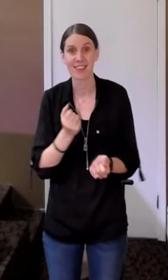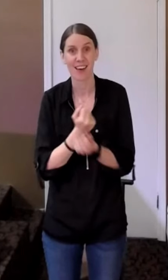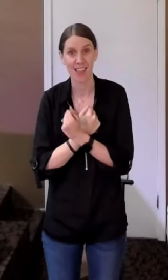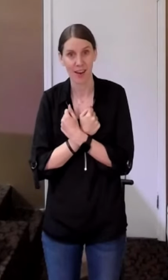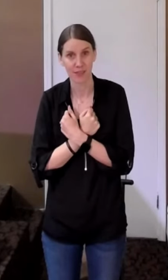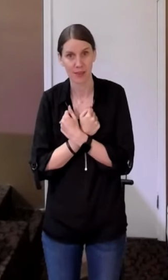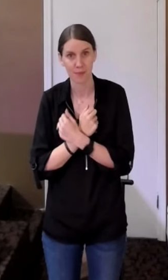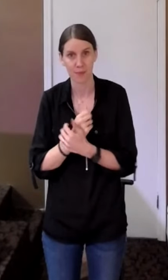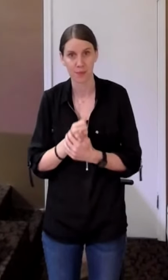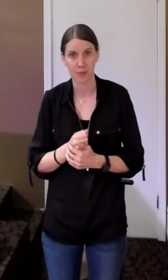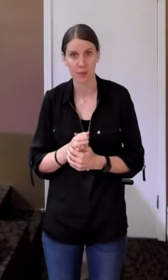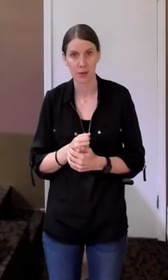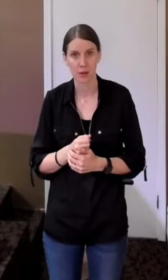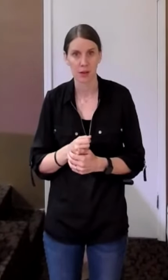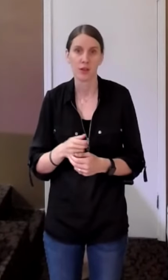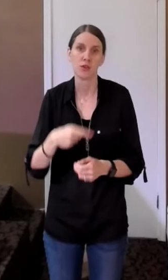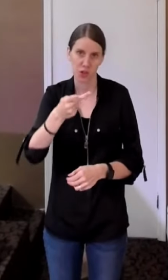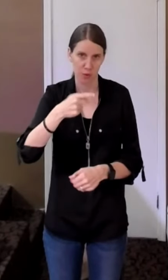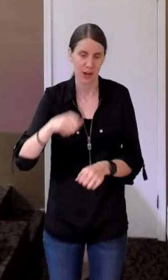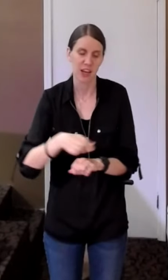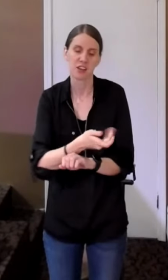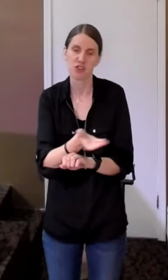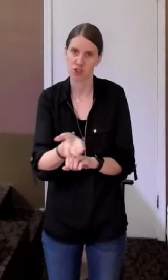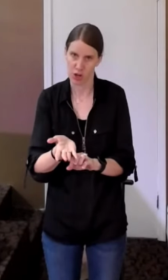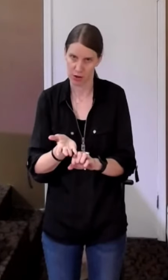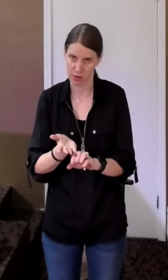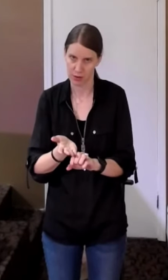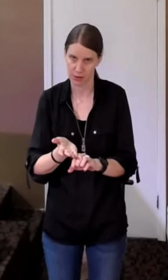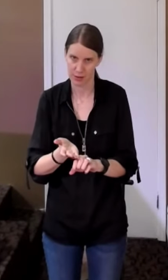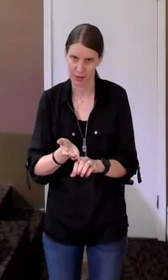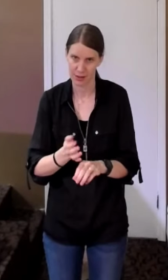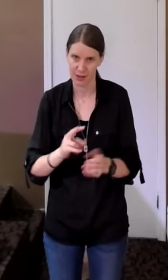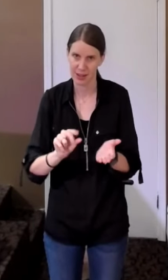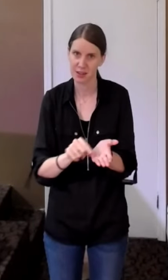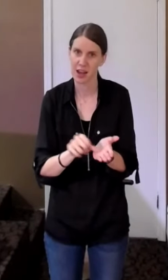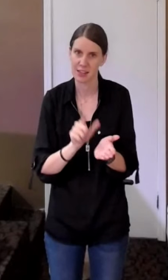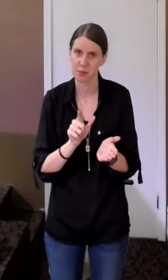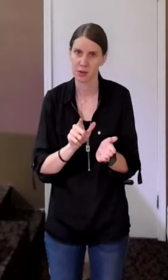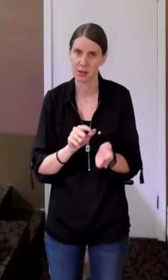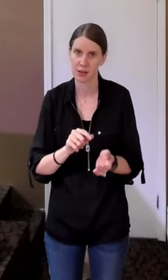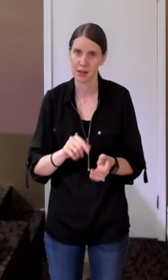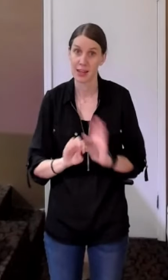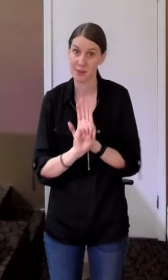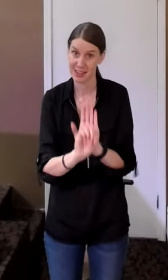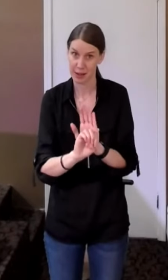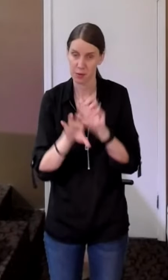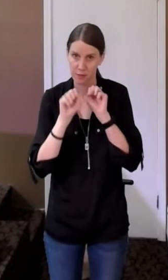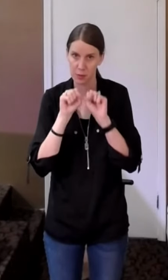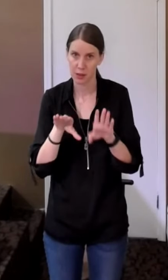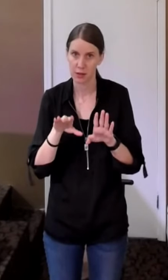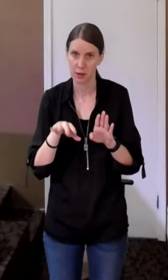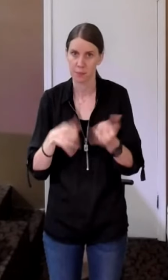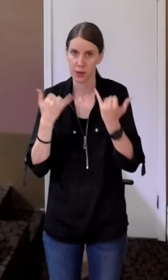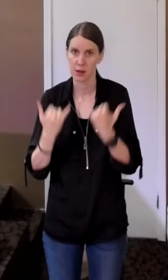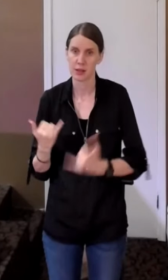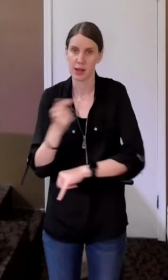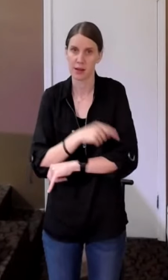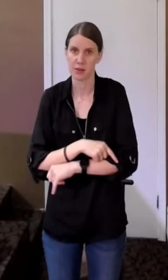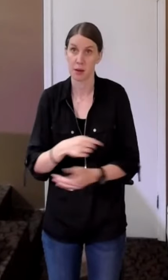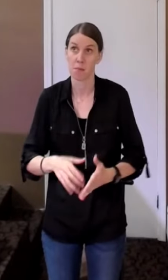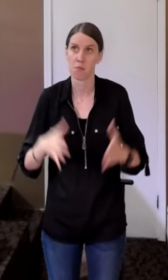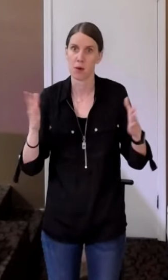to share. We need to engage people in their lives and be that blessing. Today, there is a lot of